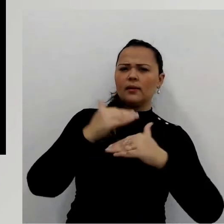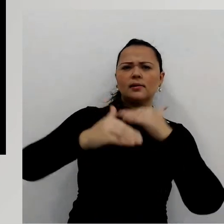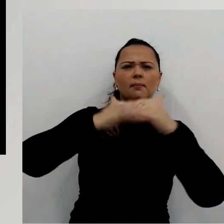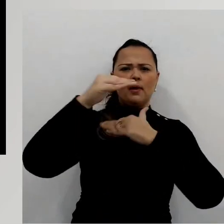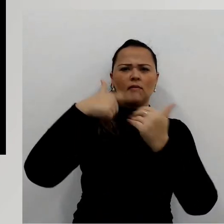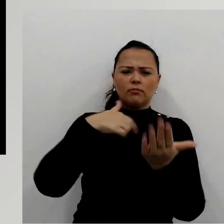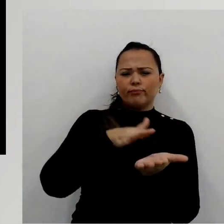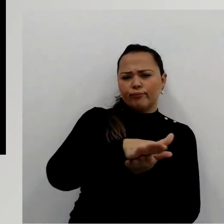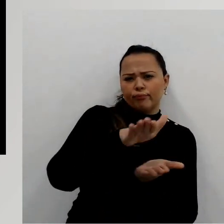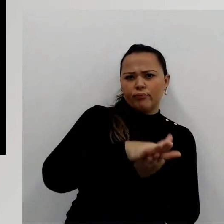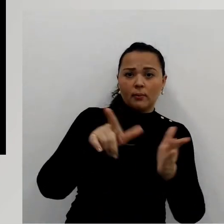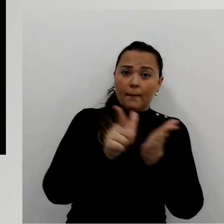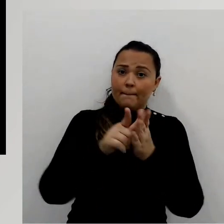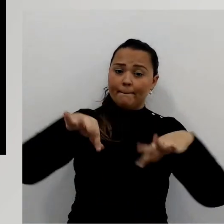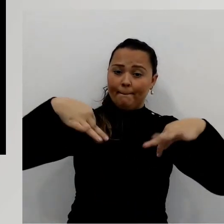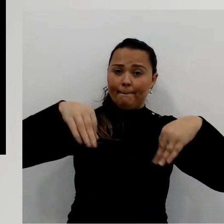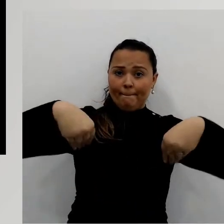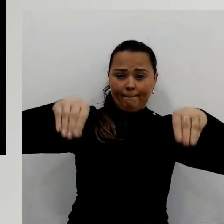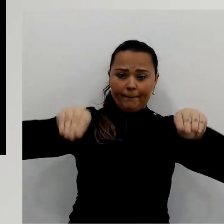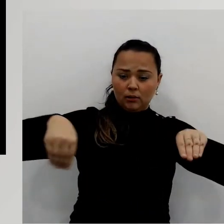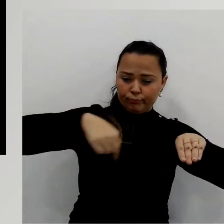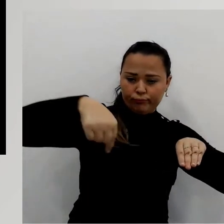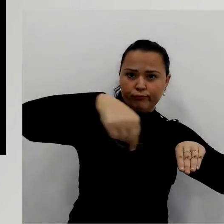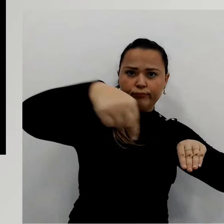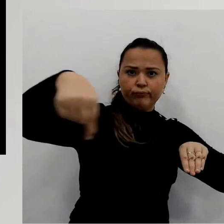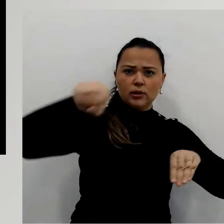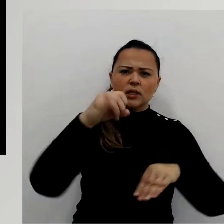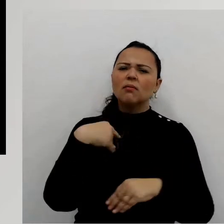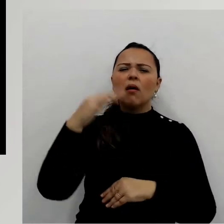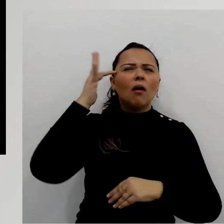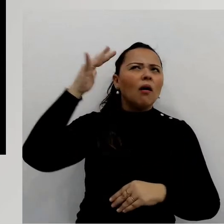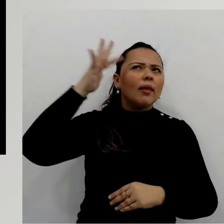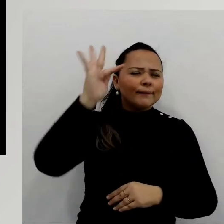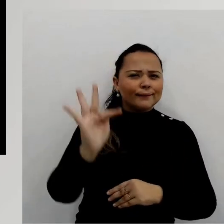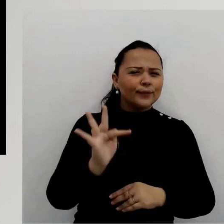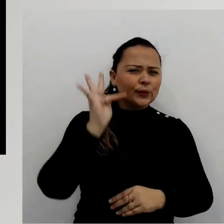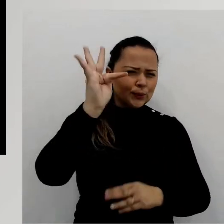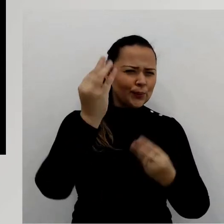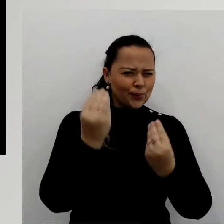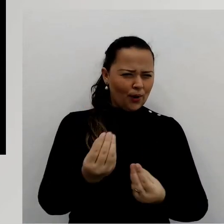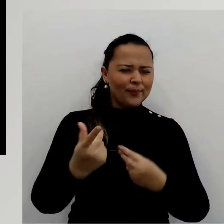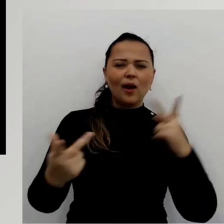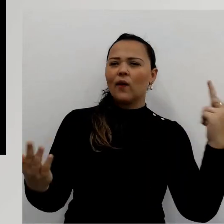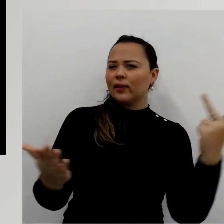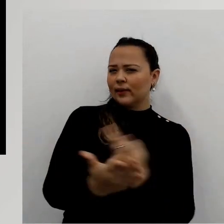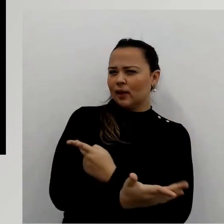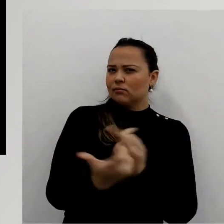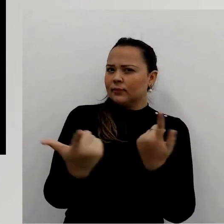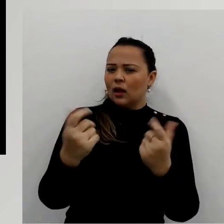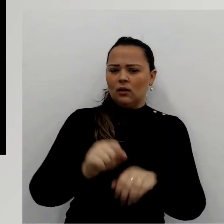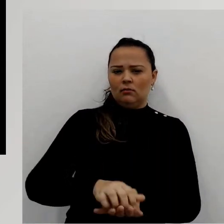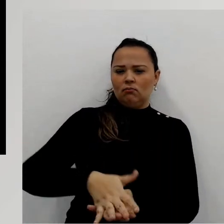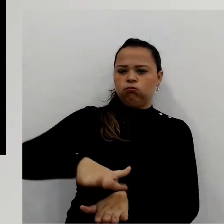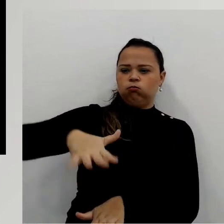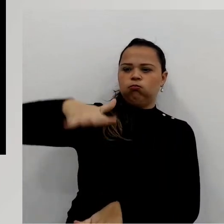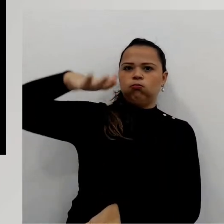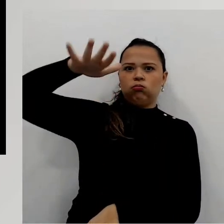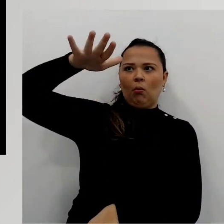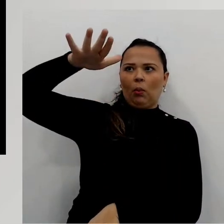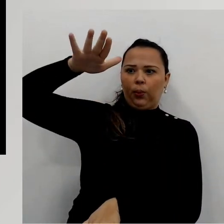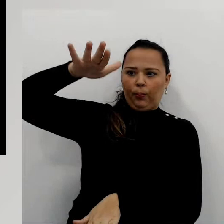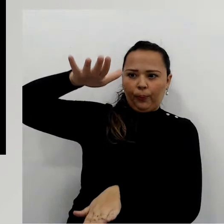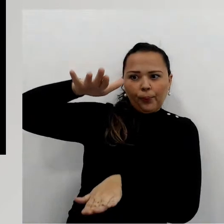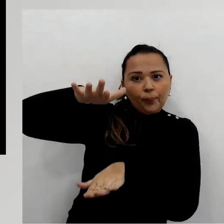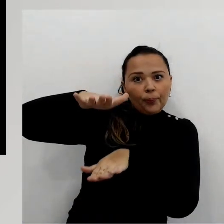If we look into the future, if you look at what is happening with paper volumes going down, in fact, many paper manufacturers are closing